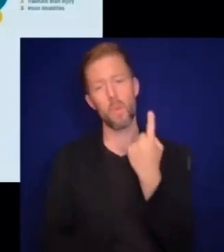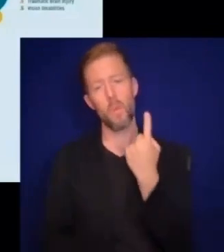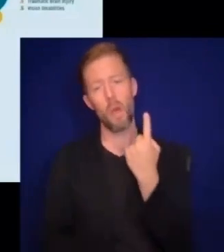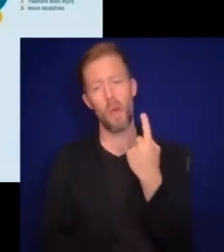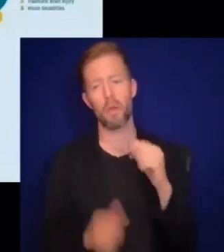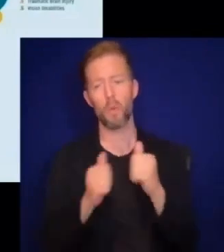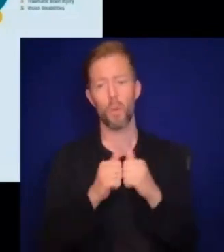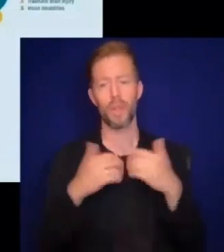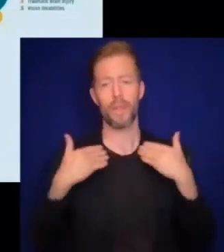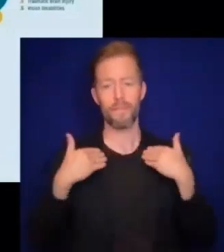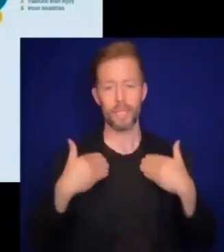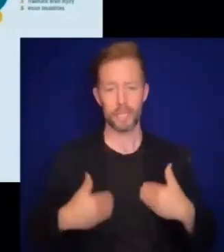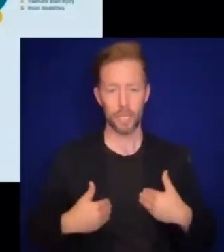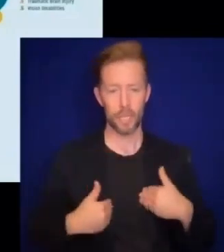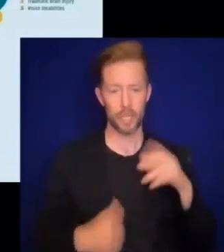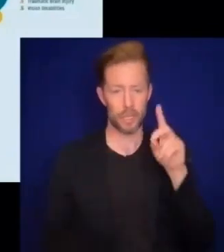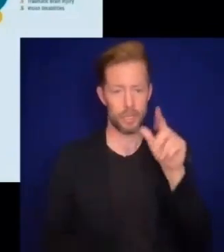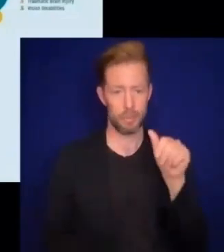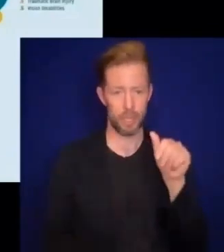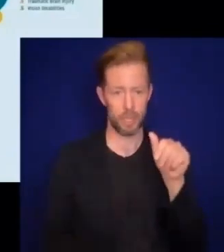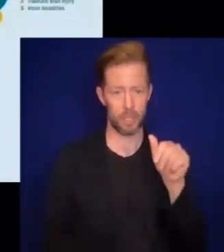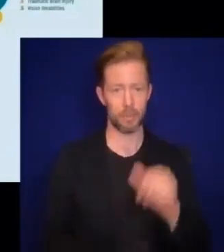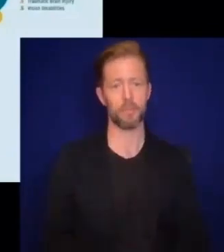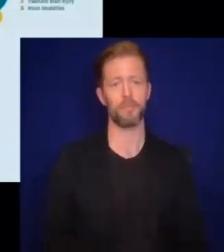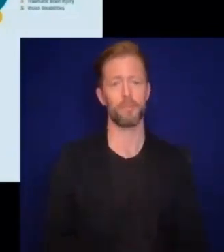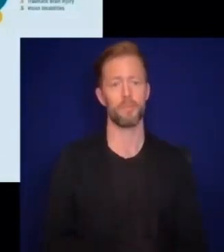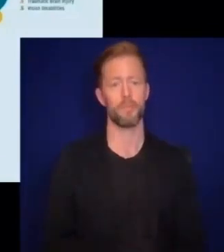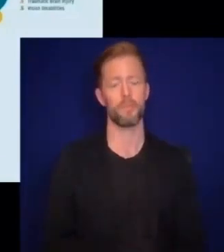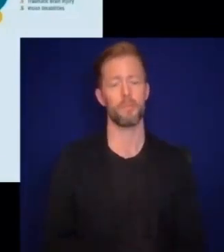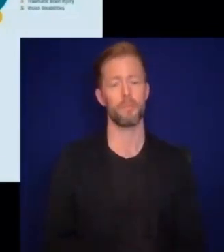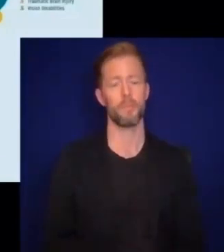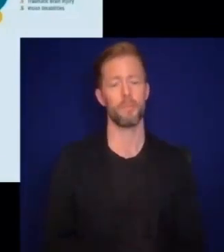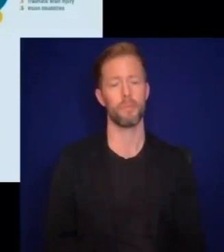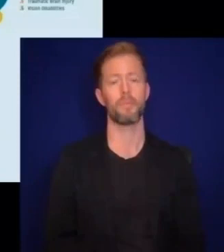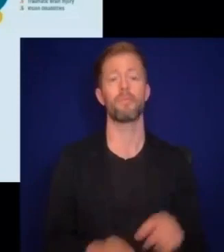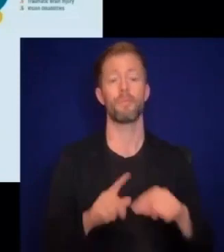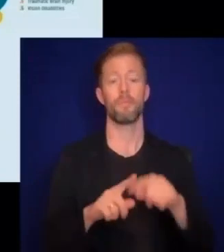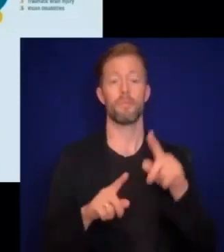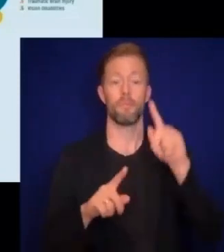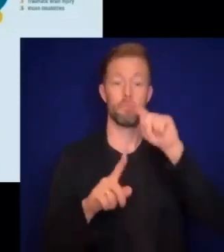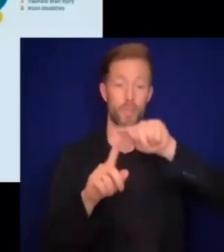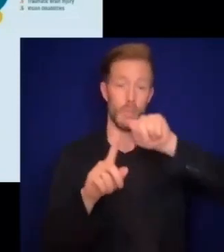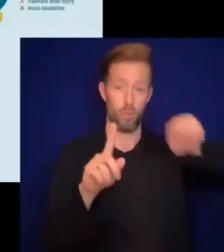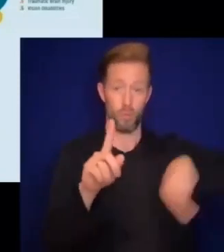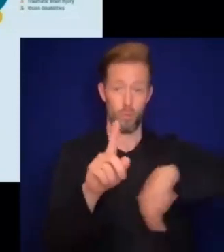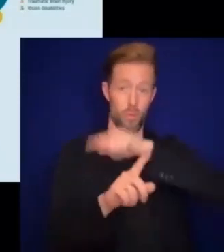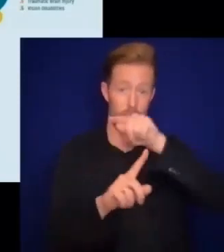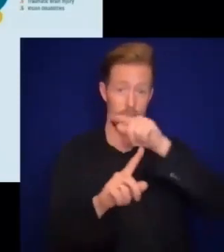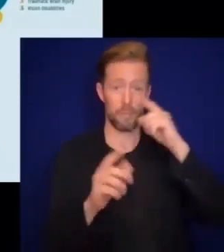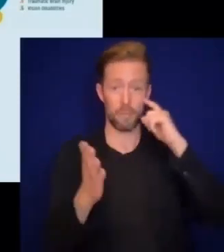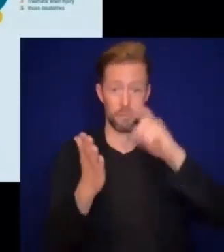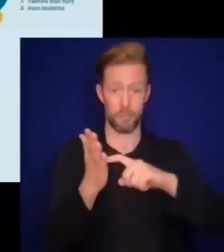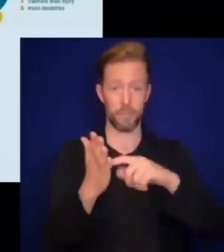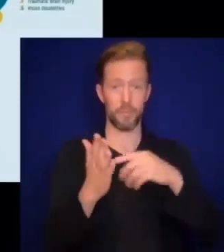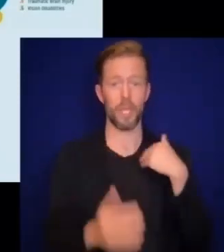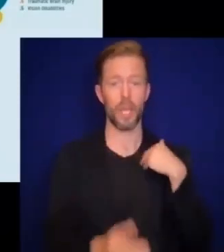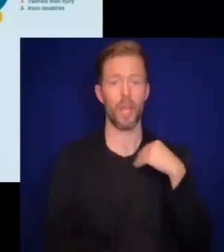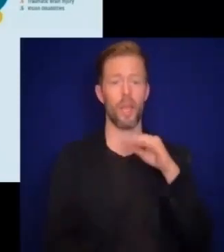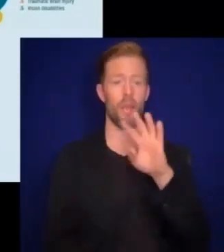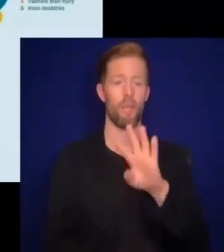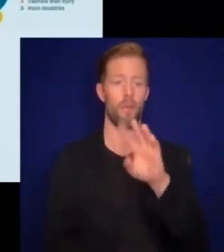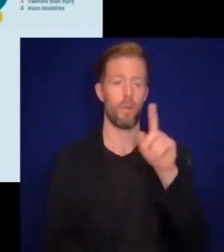probably one with a physical disability. But if you go around this circle, you will